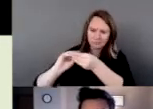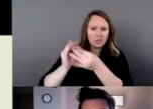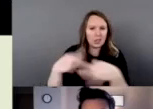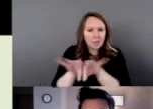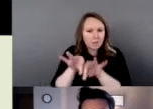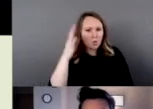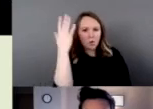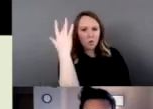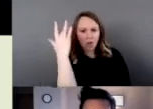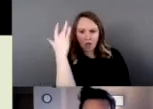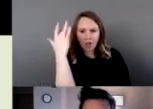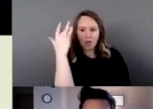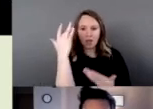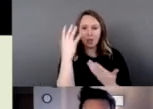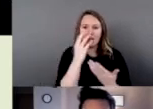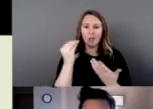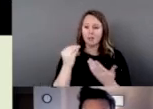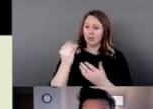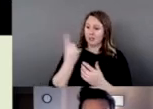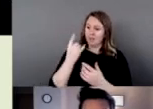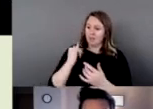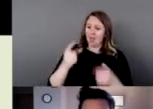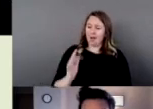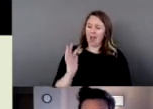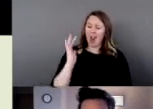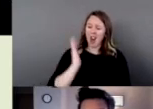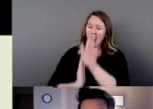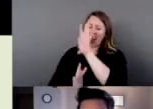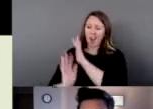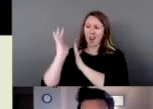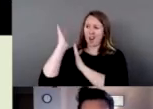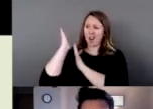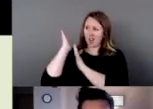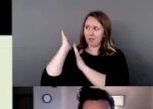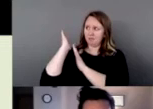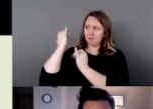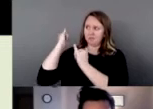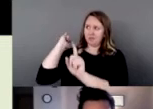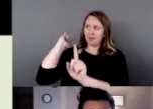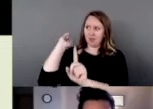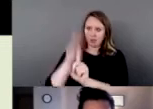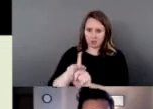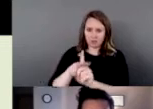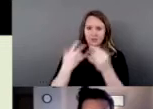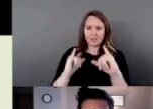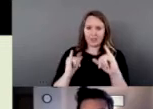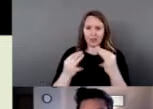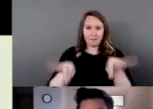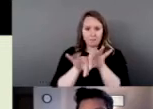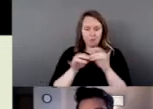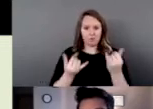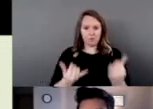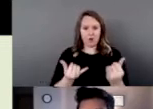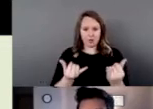happened many, many years ago is still relevant here in 2020. We're going to